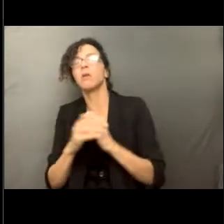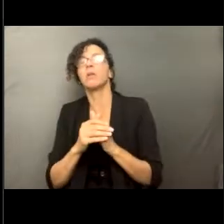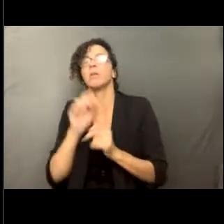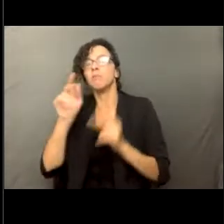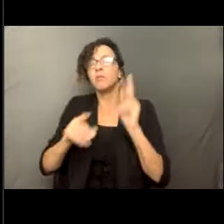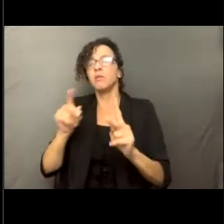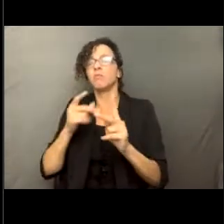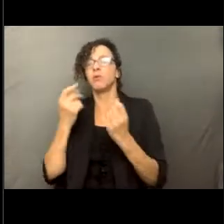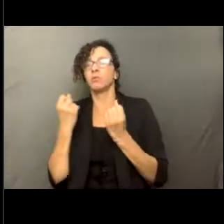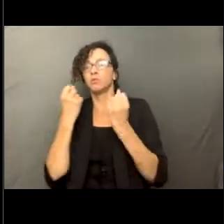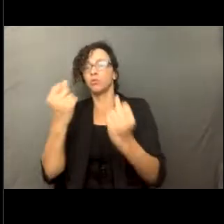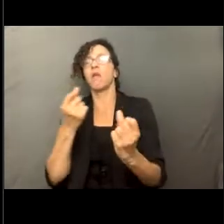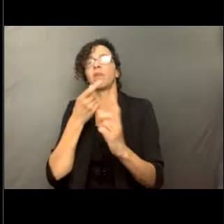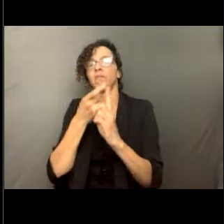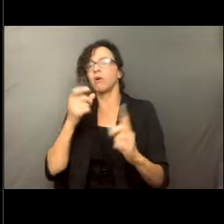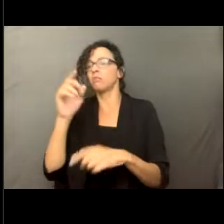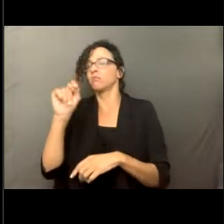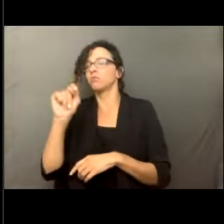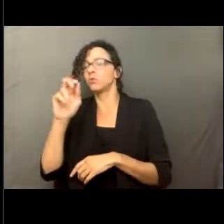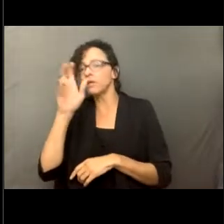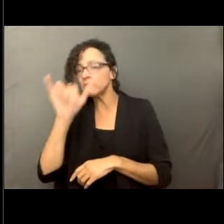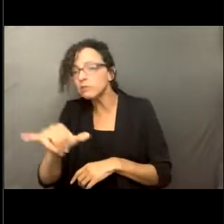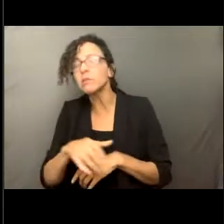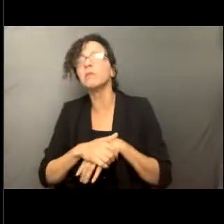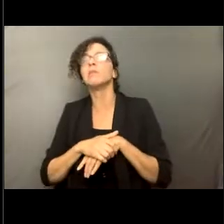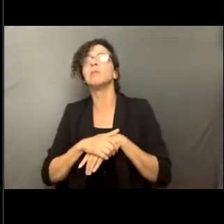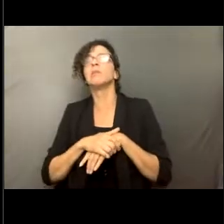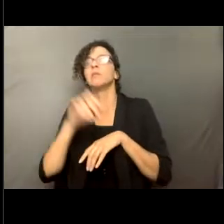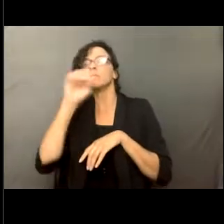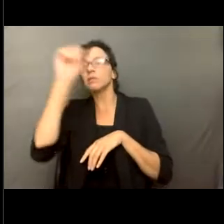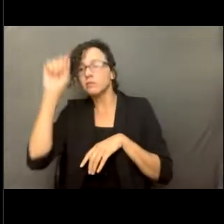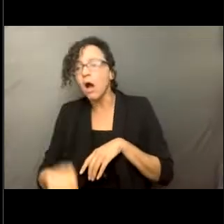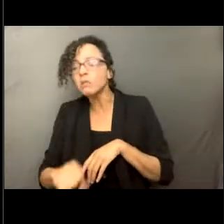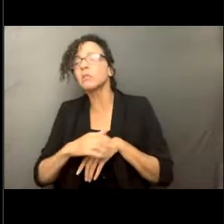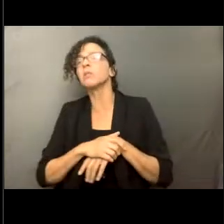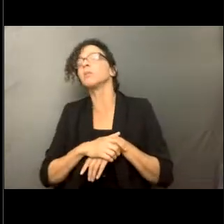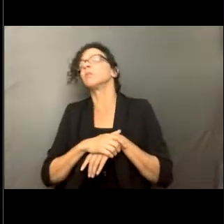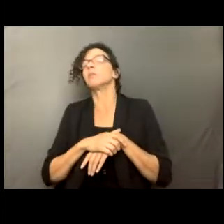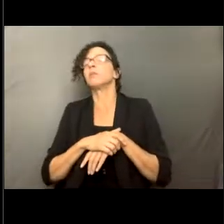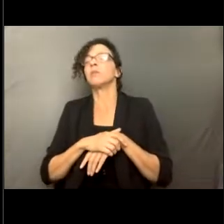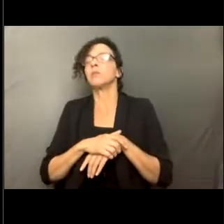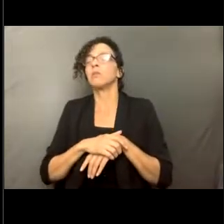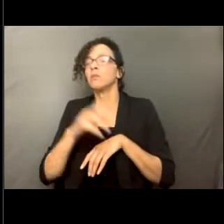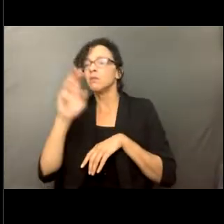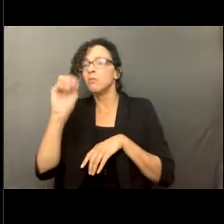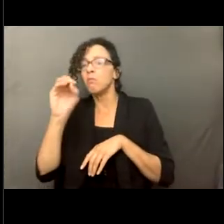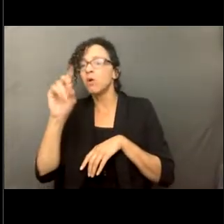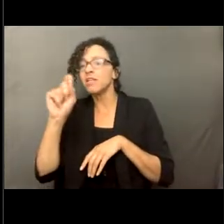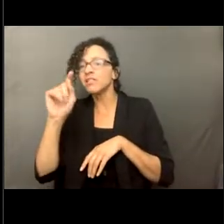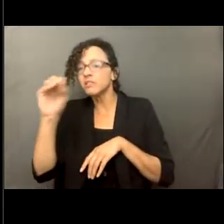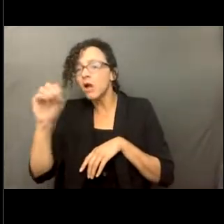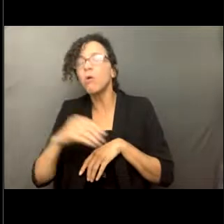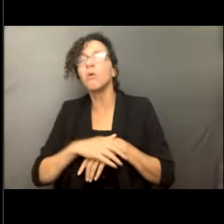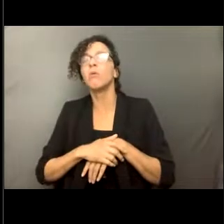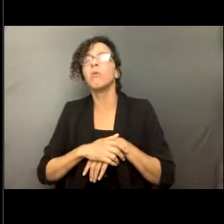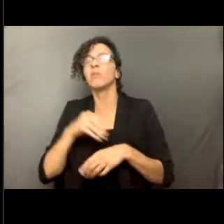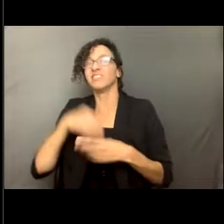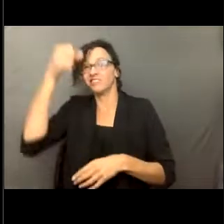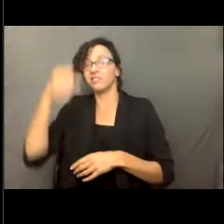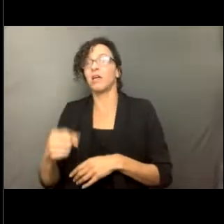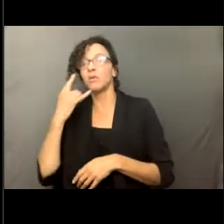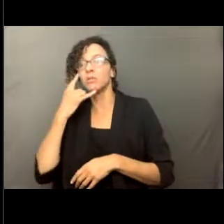Tracy, or they're coming from Stockton, Modesto, Southern California. They're coming from San Bernardino or Hesperia into LA. So it's a lot of trips, a lot of